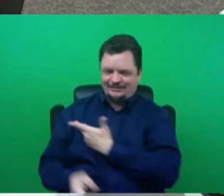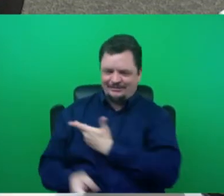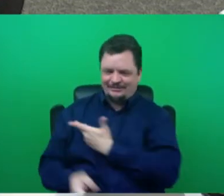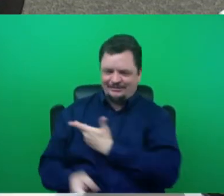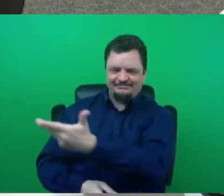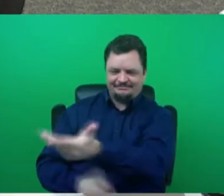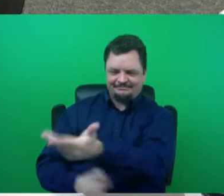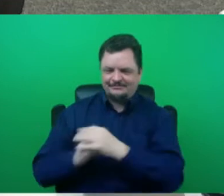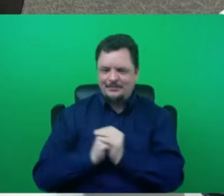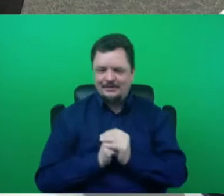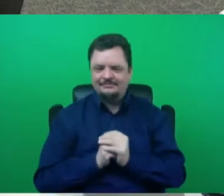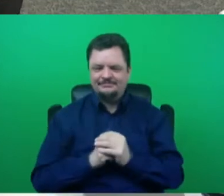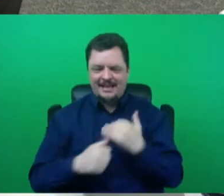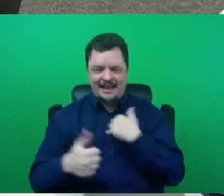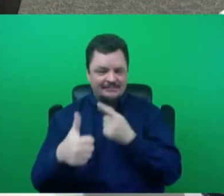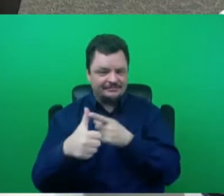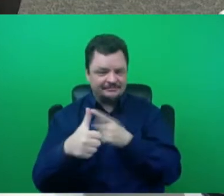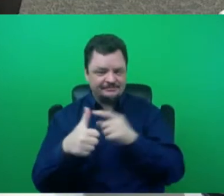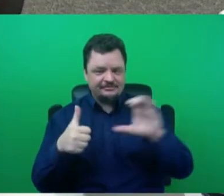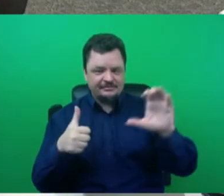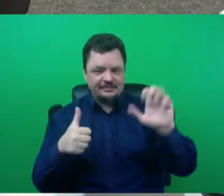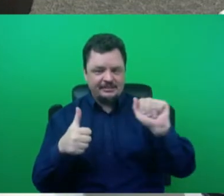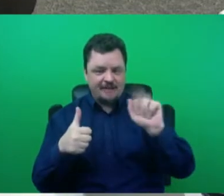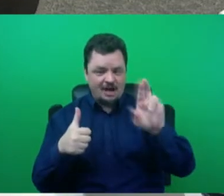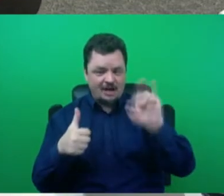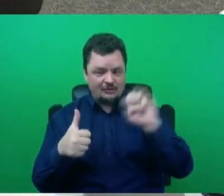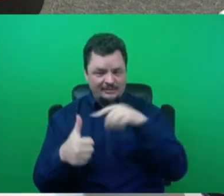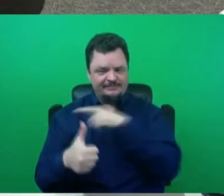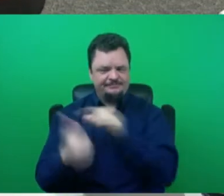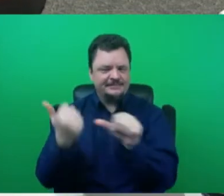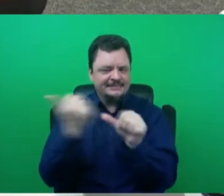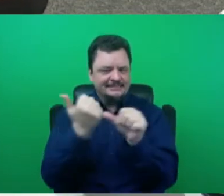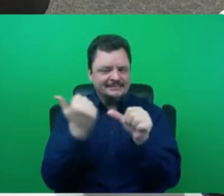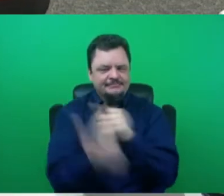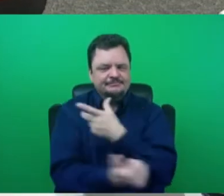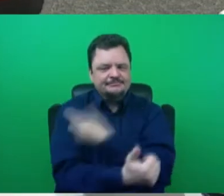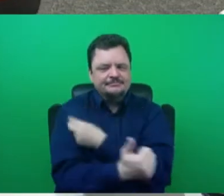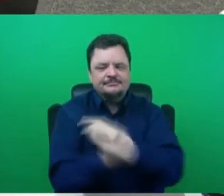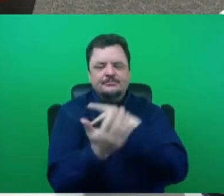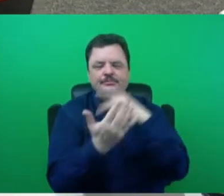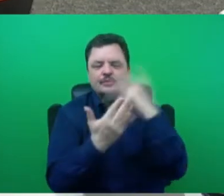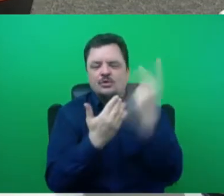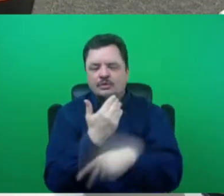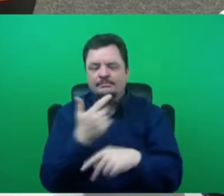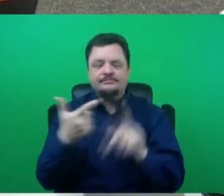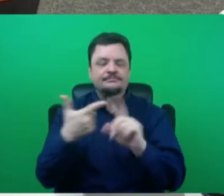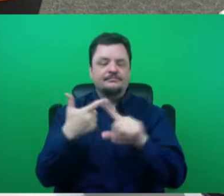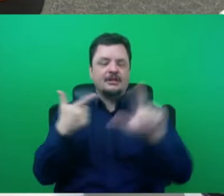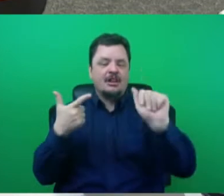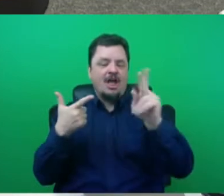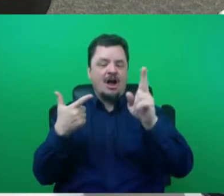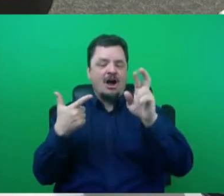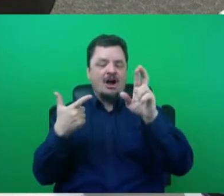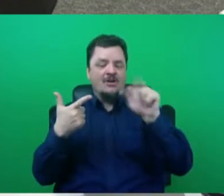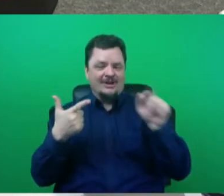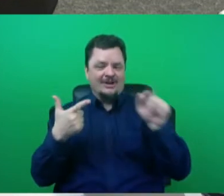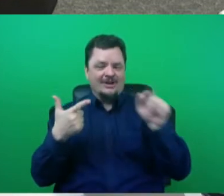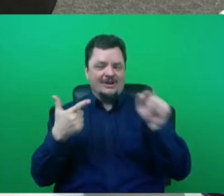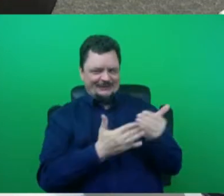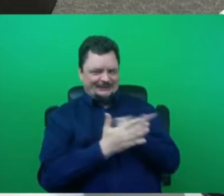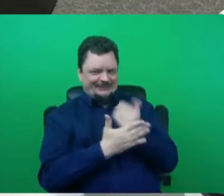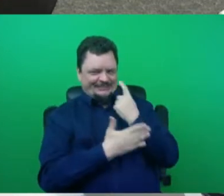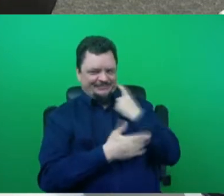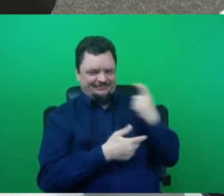Carrie, who is the assistant immunization program manager, and Laura, who is one of our newest immunization nurses. So I just